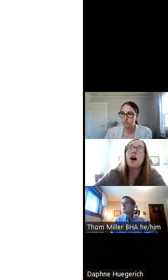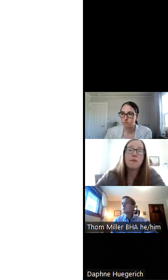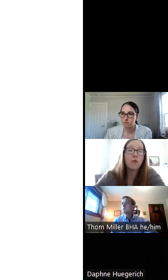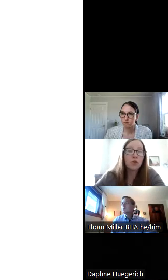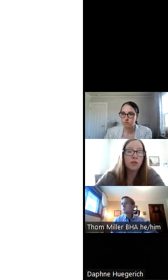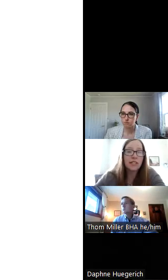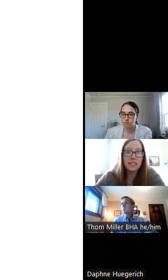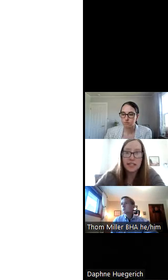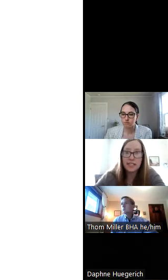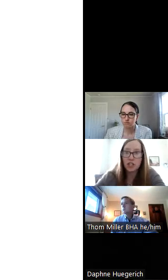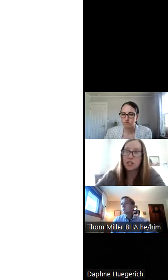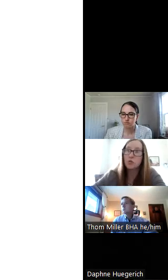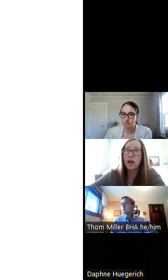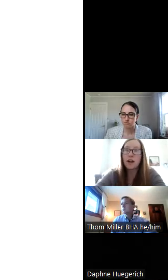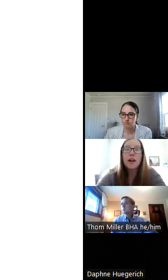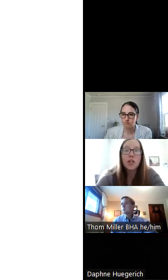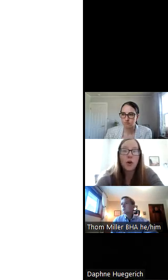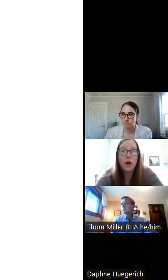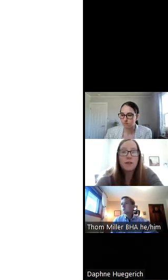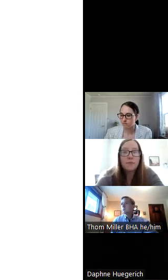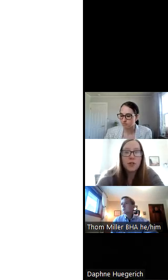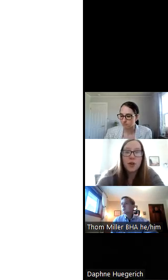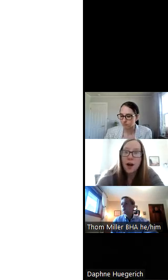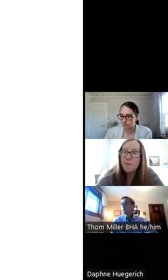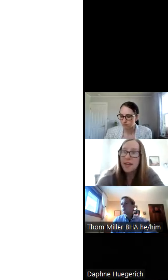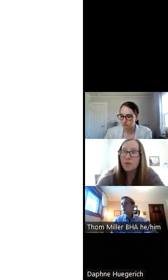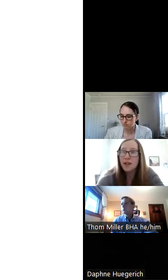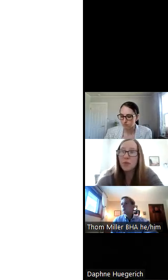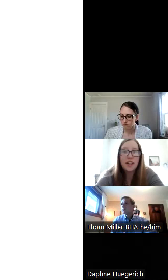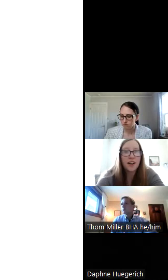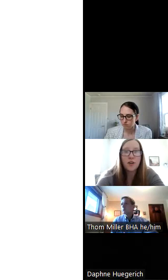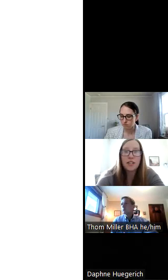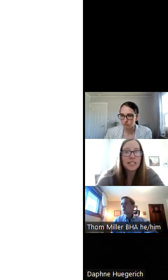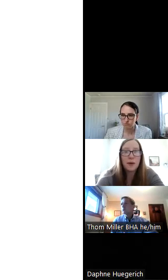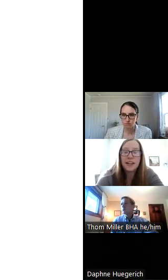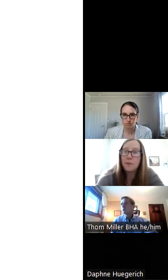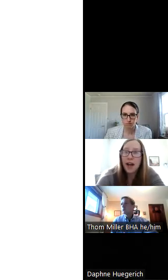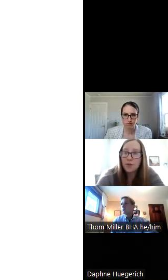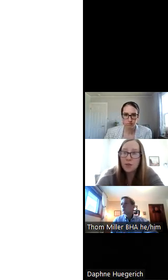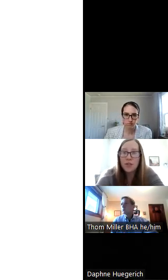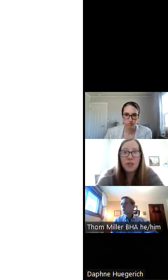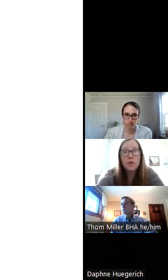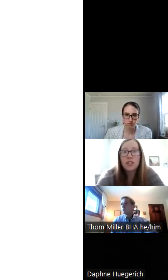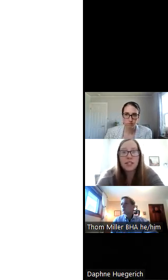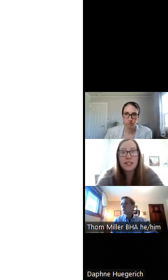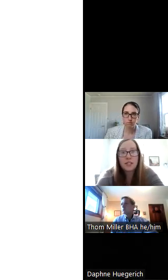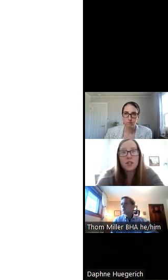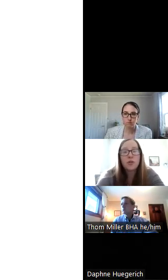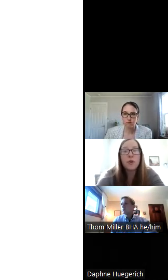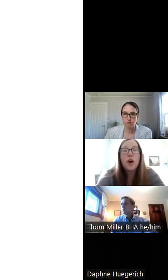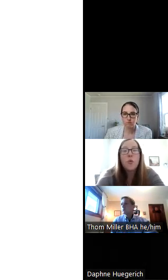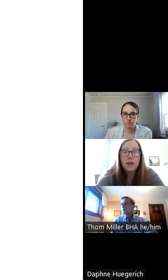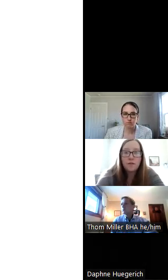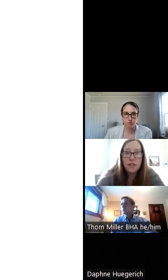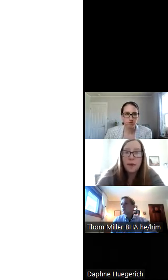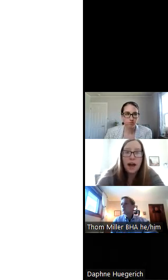state for those listening sessions where you are welcome to come and we are going to spend a couple hours with you and just listen